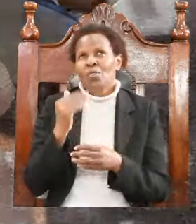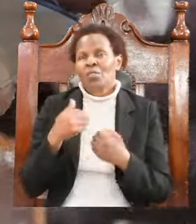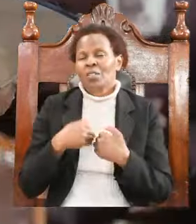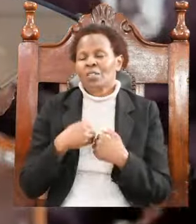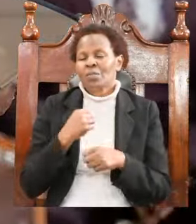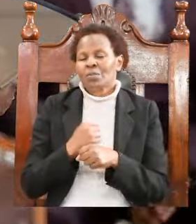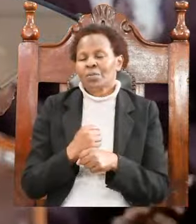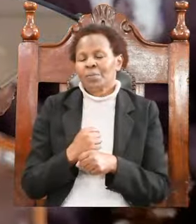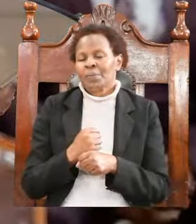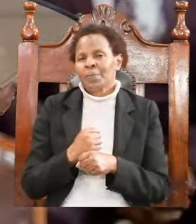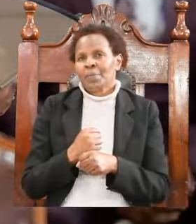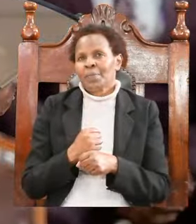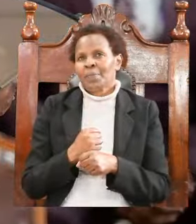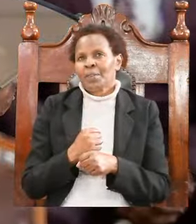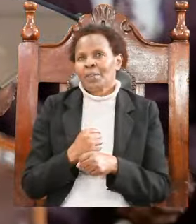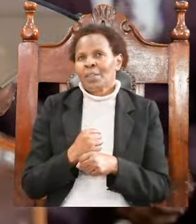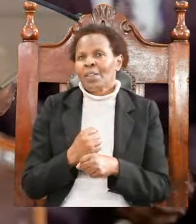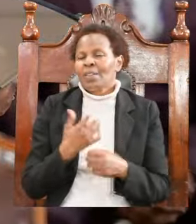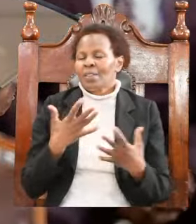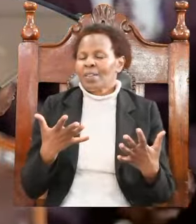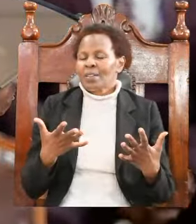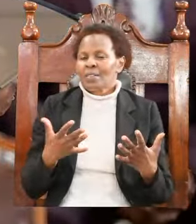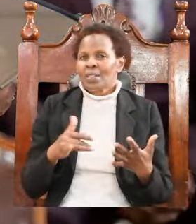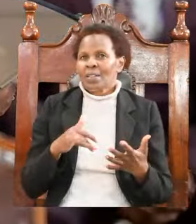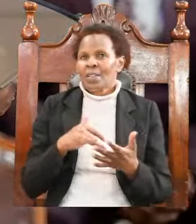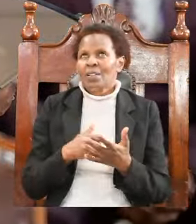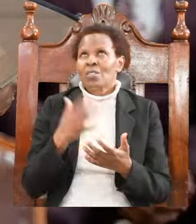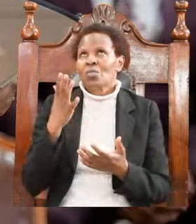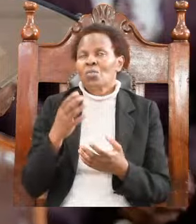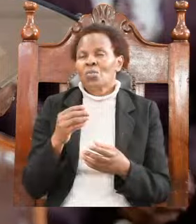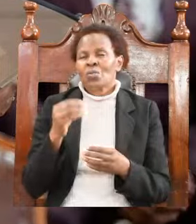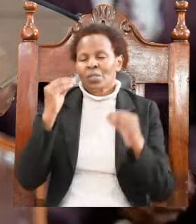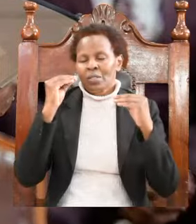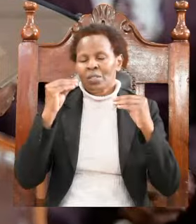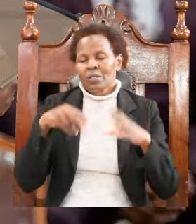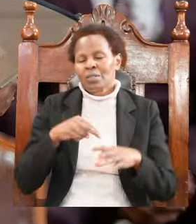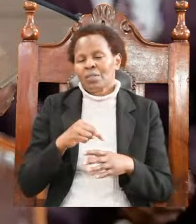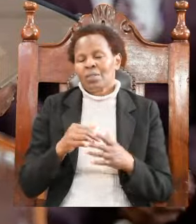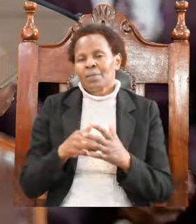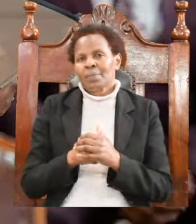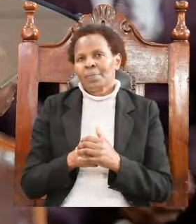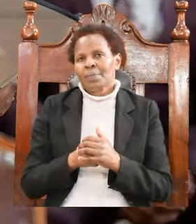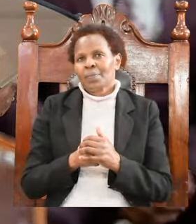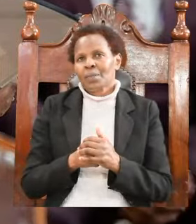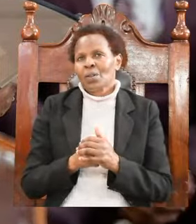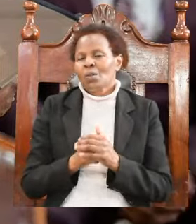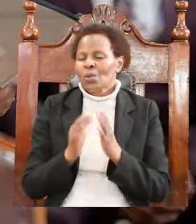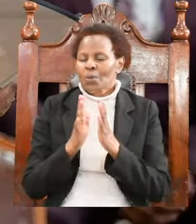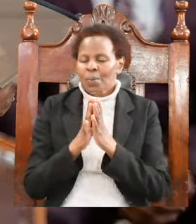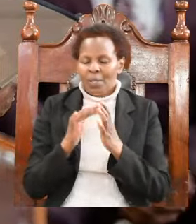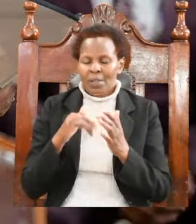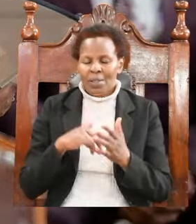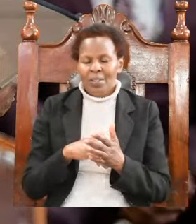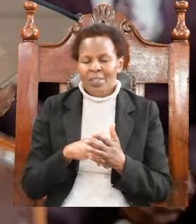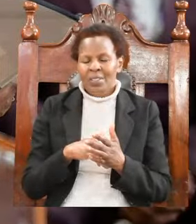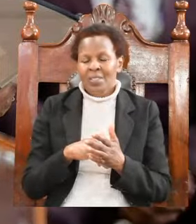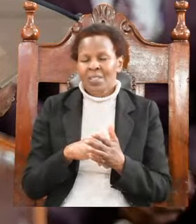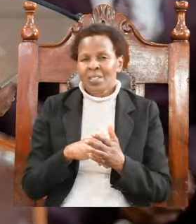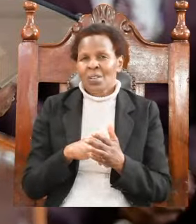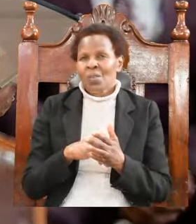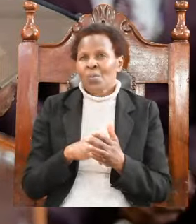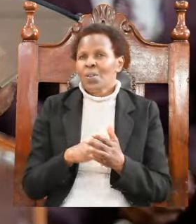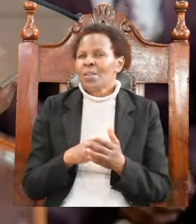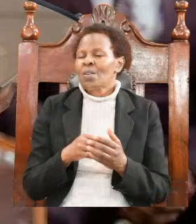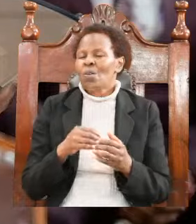us. Thank you for the things that you have taught us. Lord, we pray that you will never wander out of your